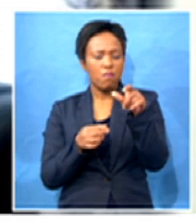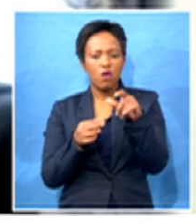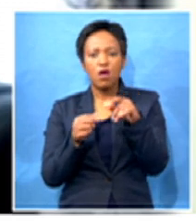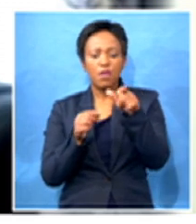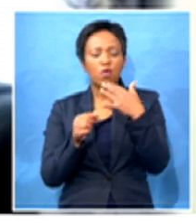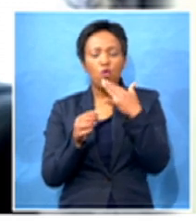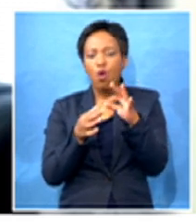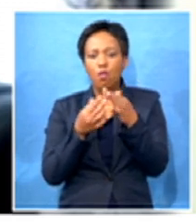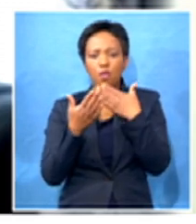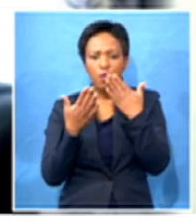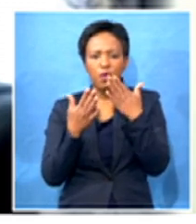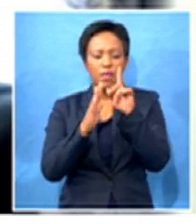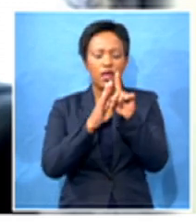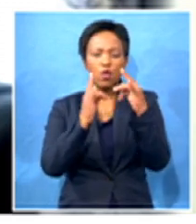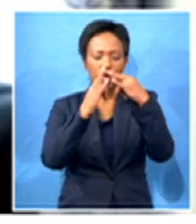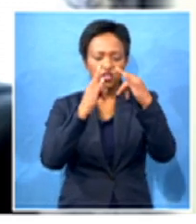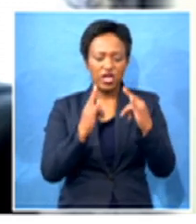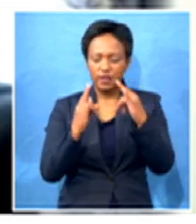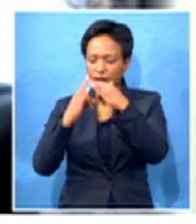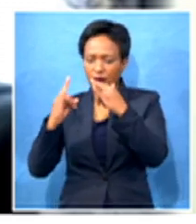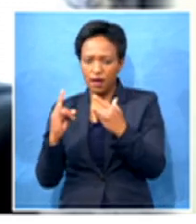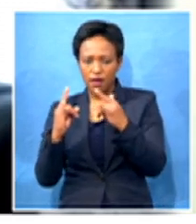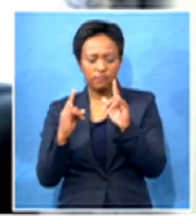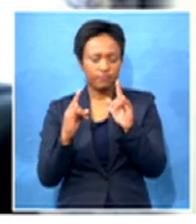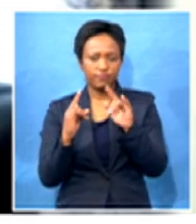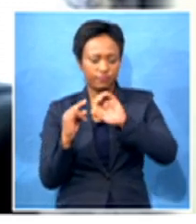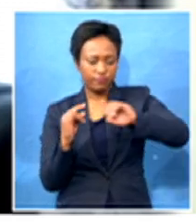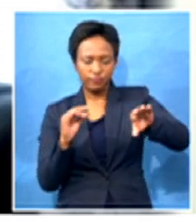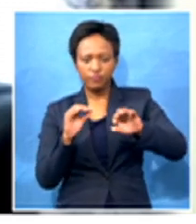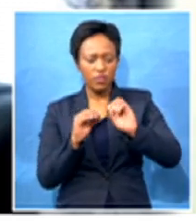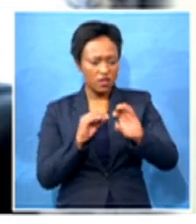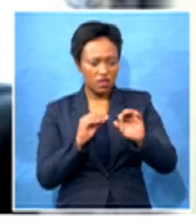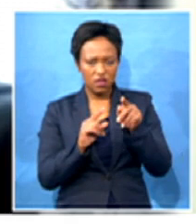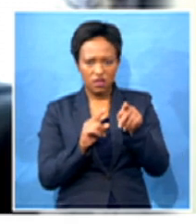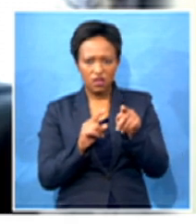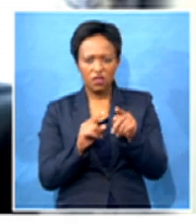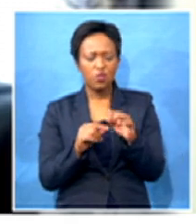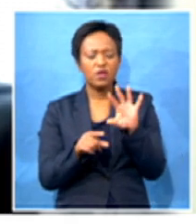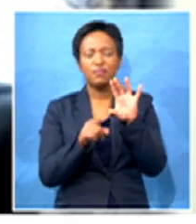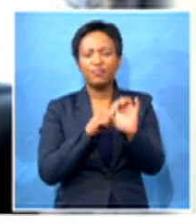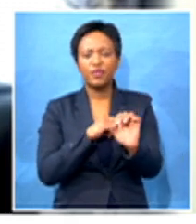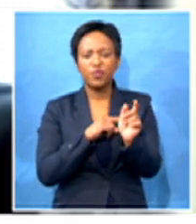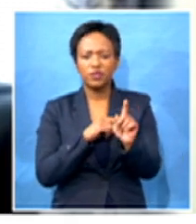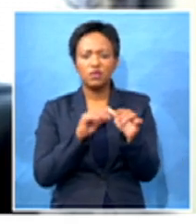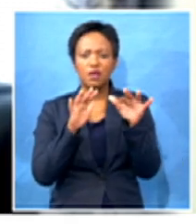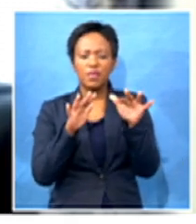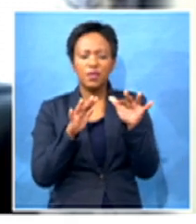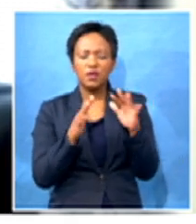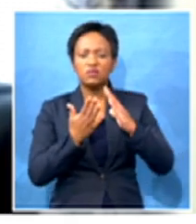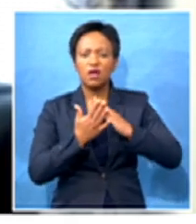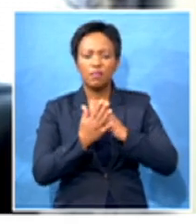the shelter. We discovered that people were sharing in a